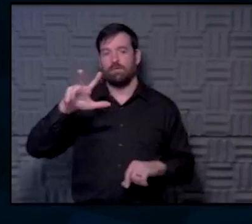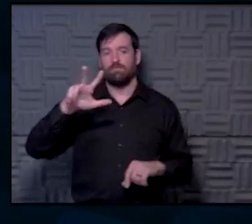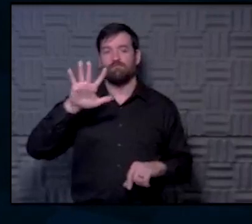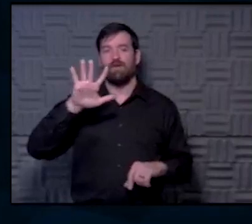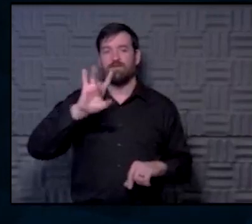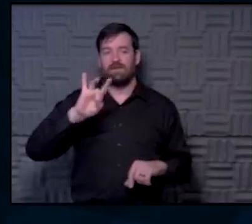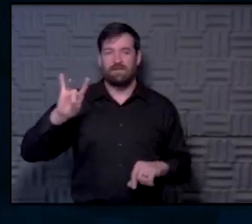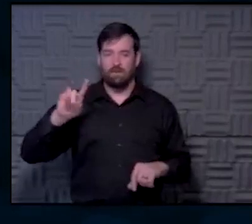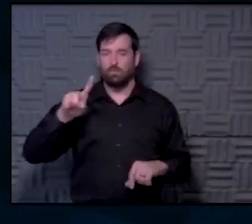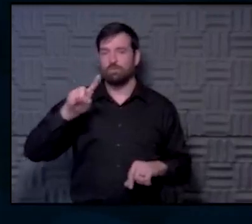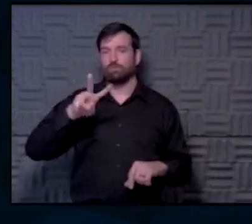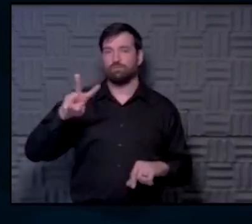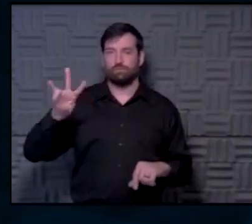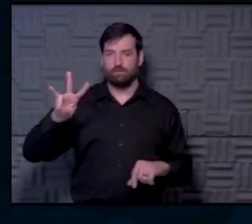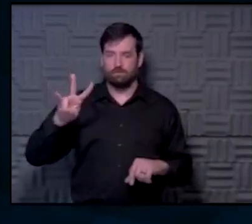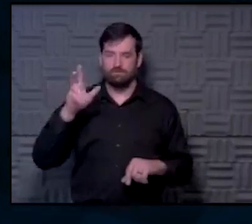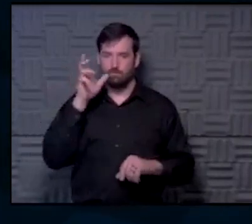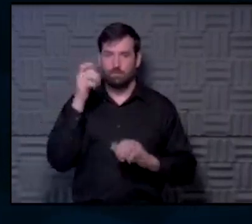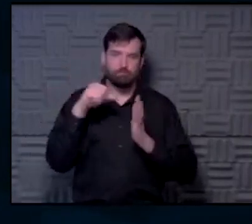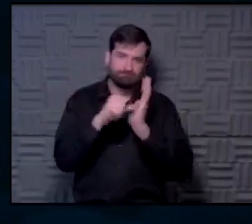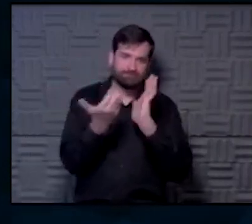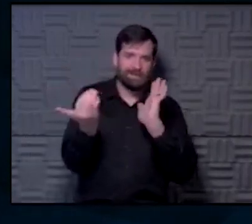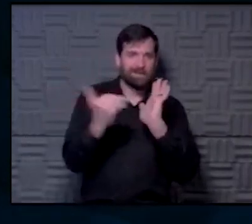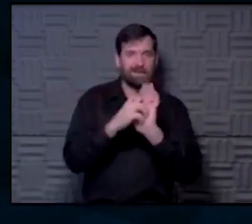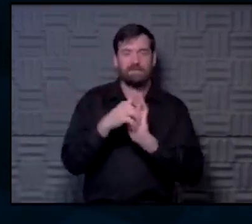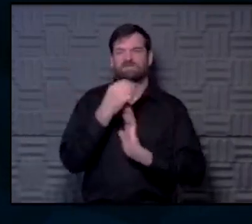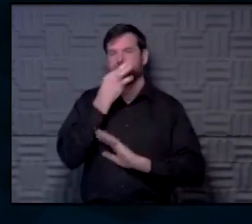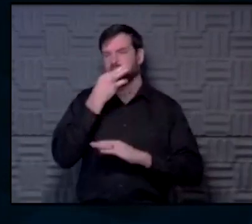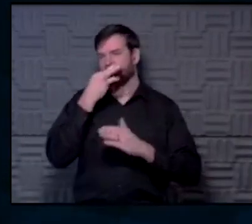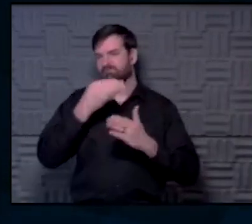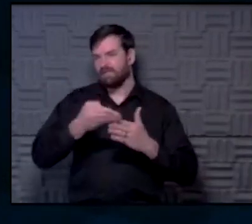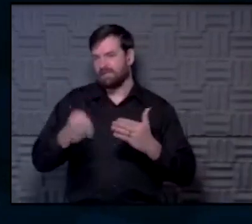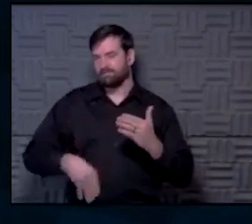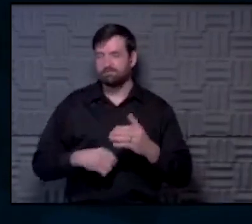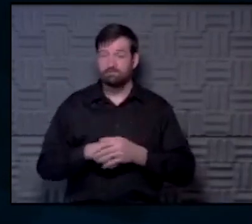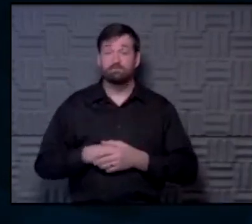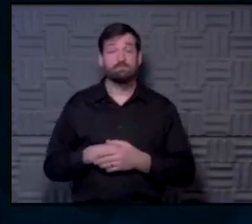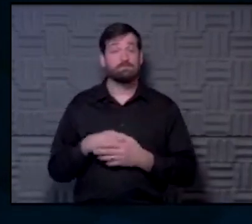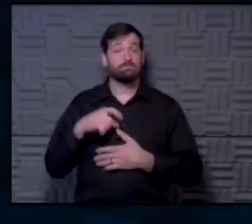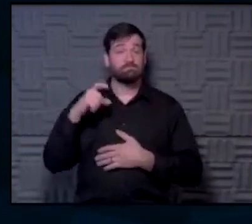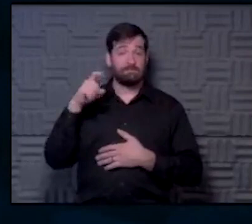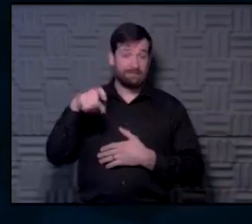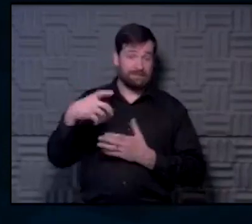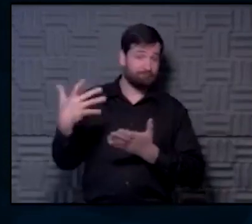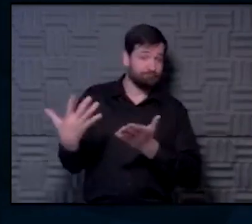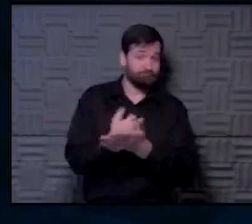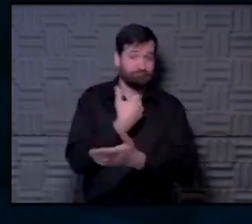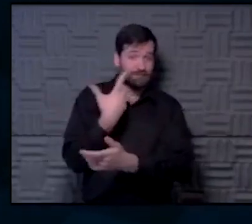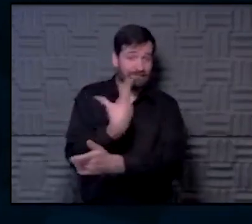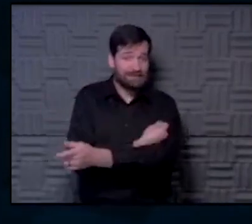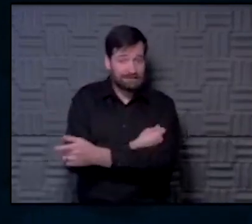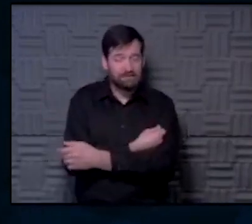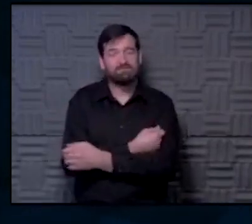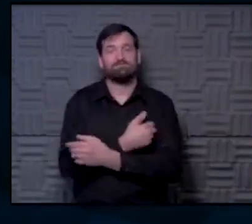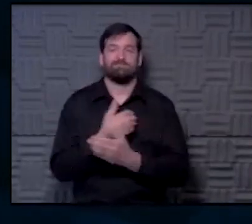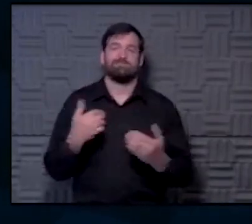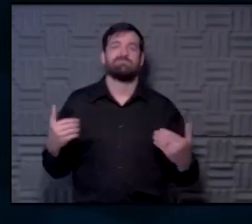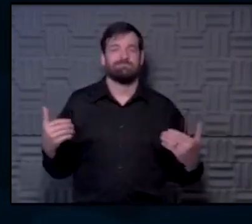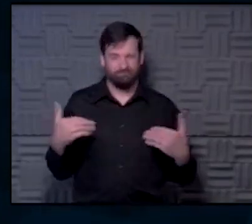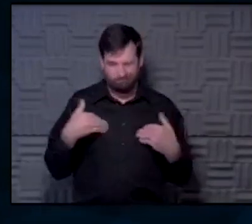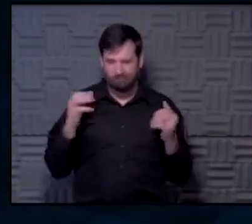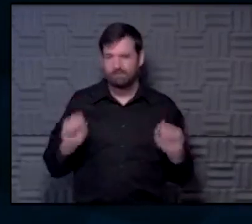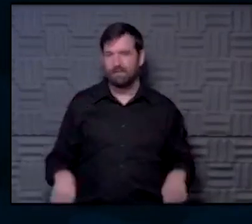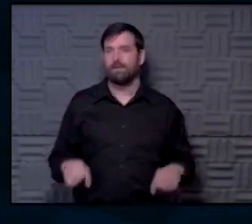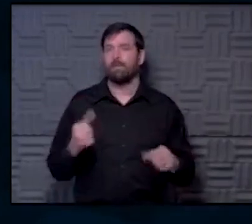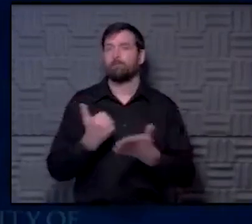913-588-1227. We'll hit that again, I'm sure, one more time here as we wrap up. But yes, if you need the opportunity to get a vaccine, we definitely can